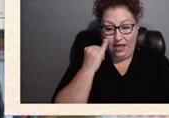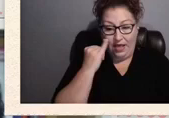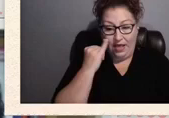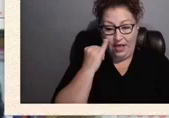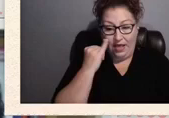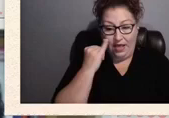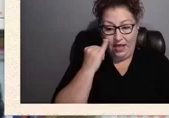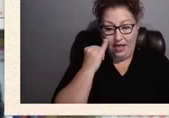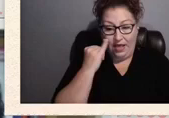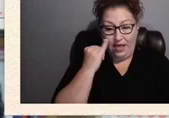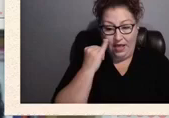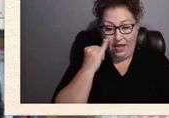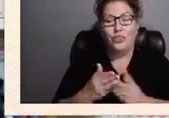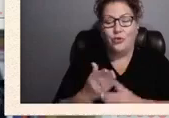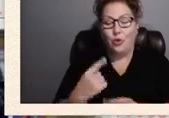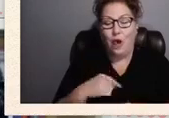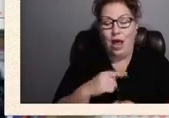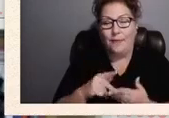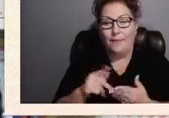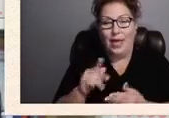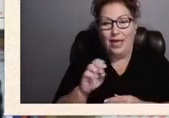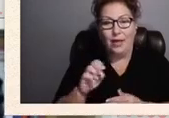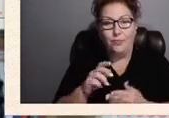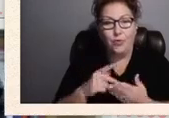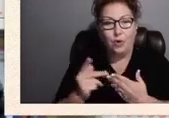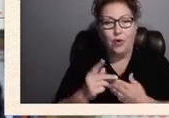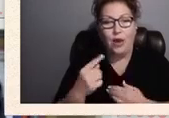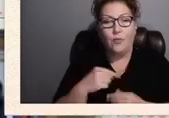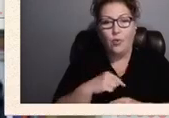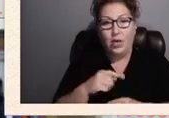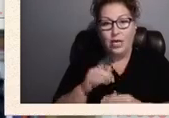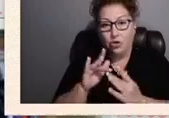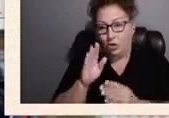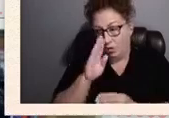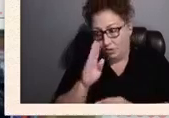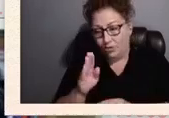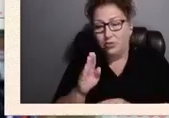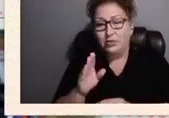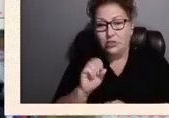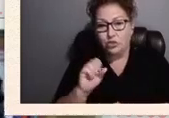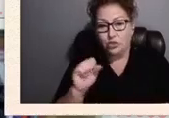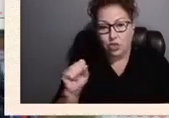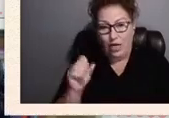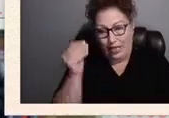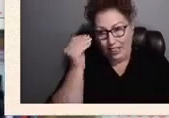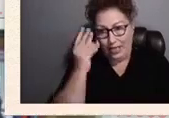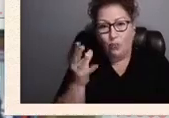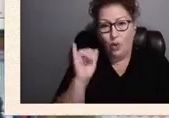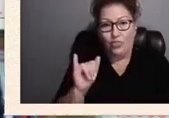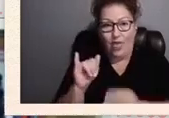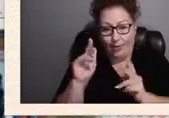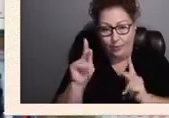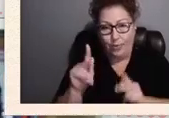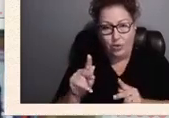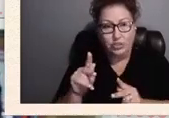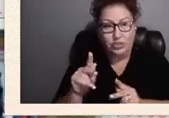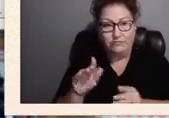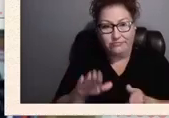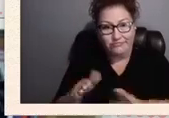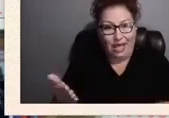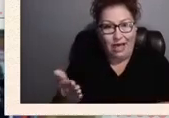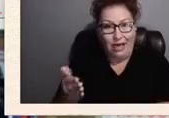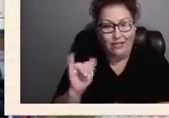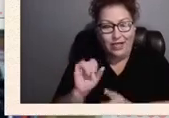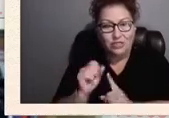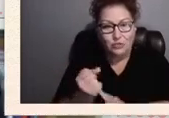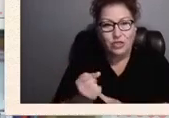payee program is that we directly contact Social Security to let them know that that's the situation, and then have them contact